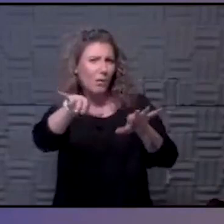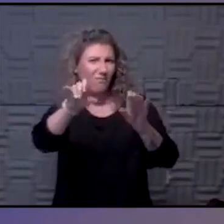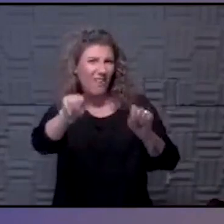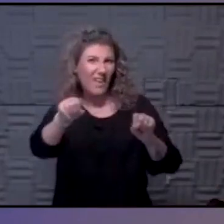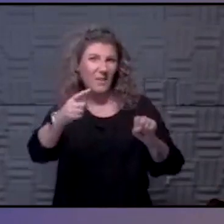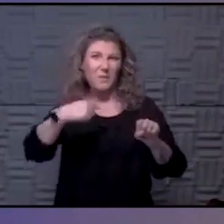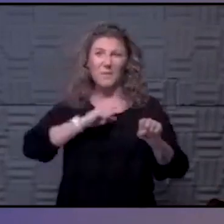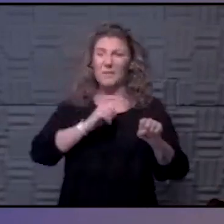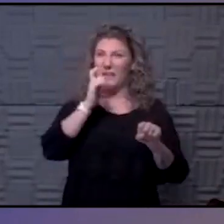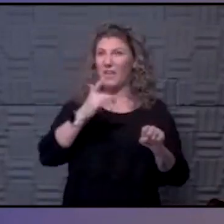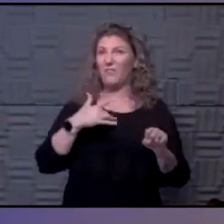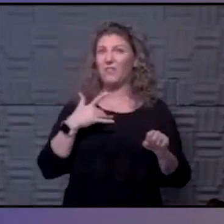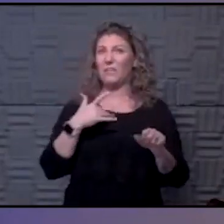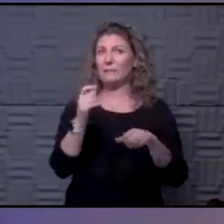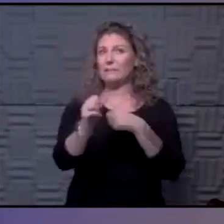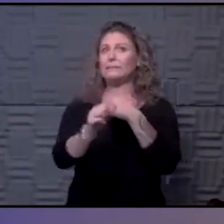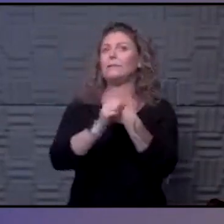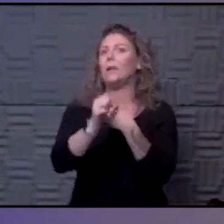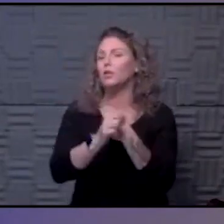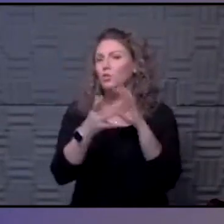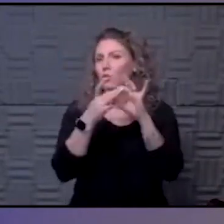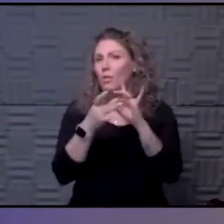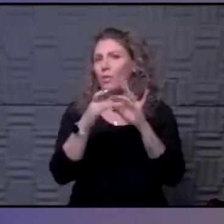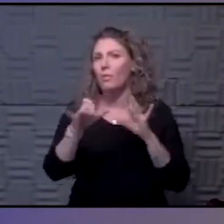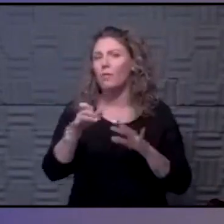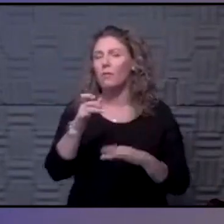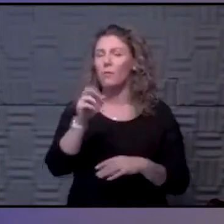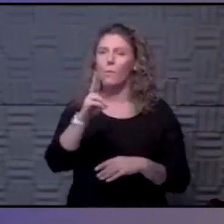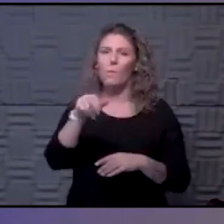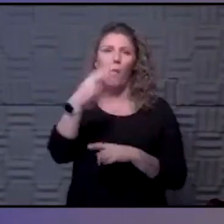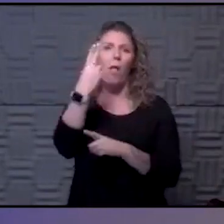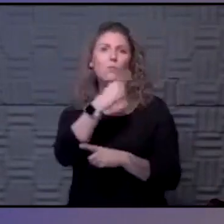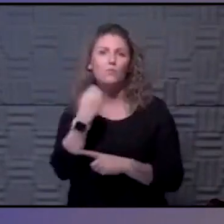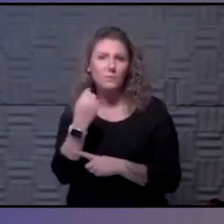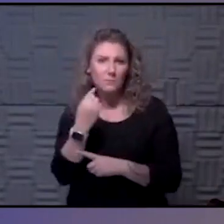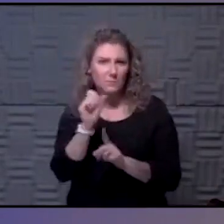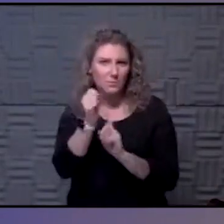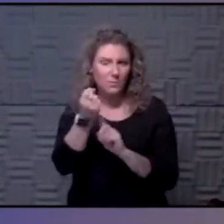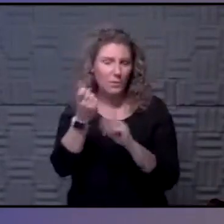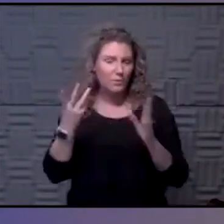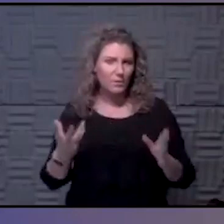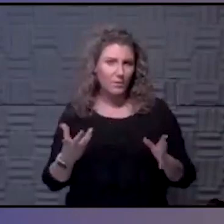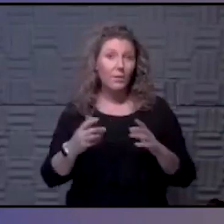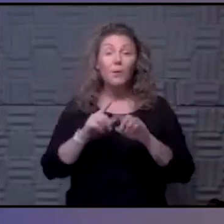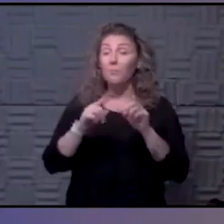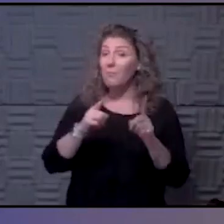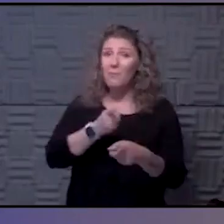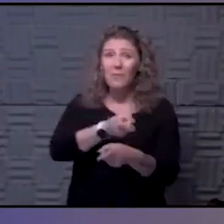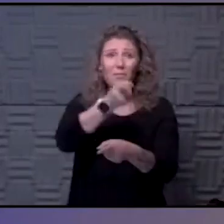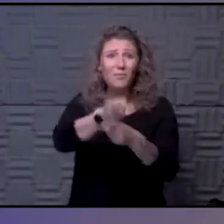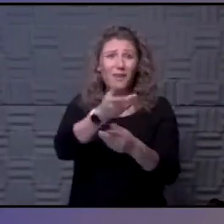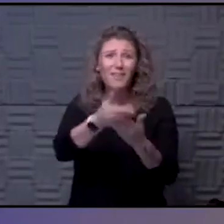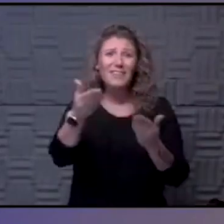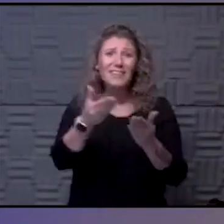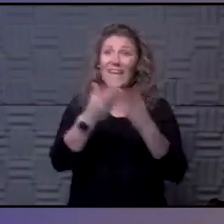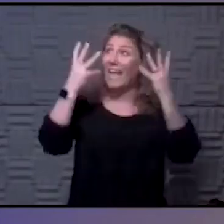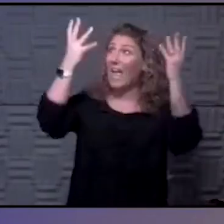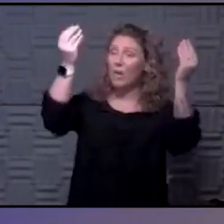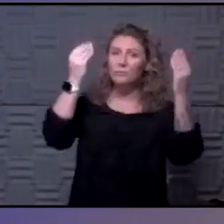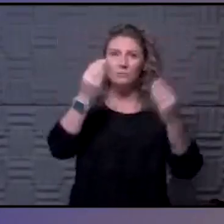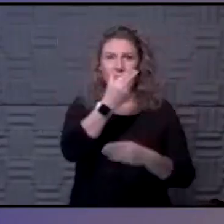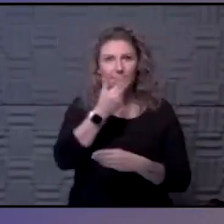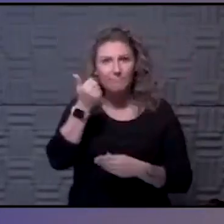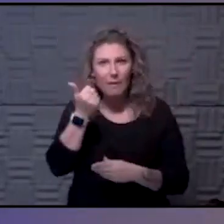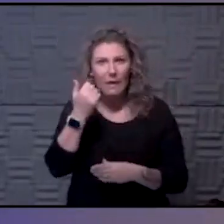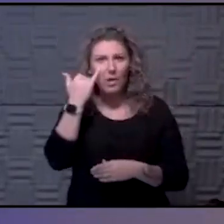didn't feel a lot of danger in that, a lot of high-risk situation. Again, you did the right thing. Being outdoors is much better